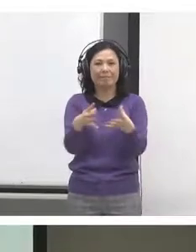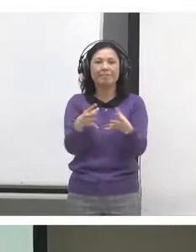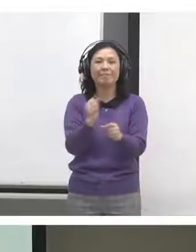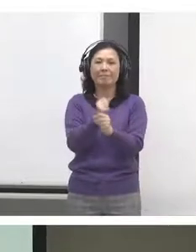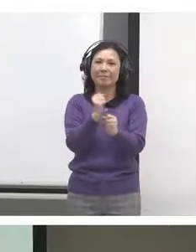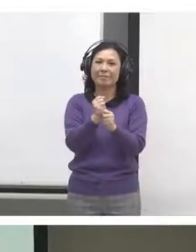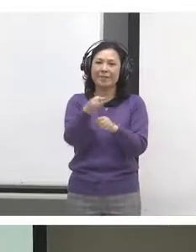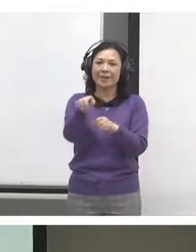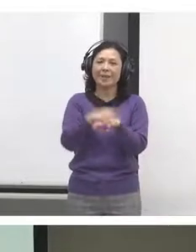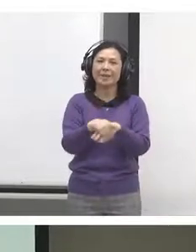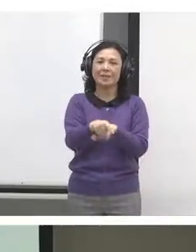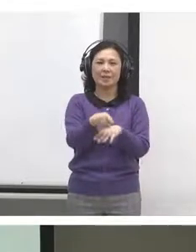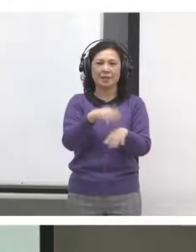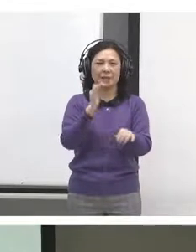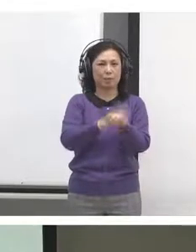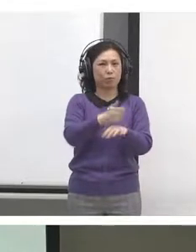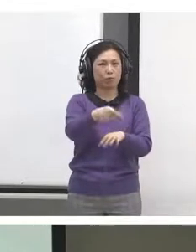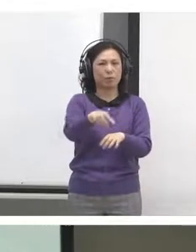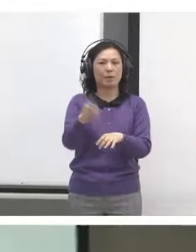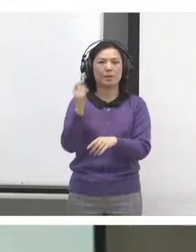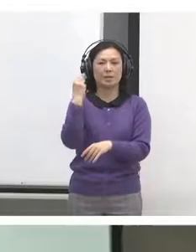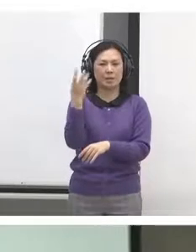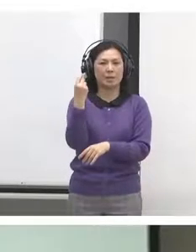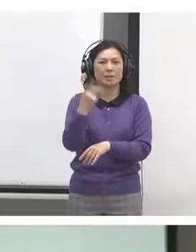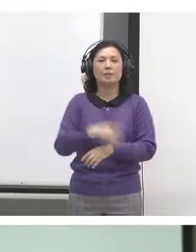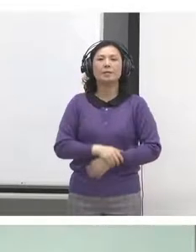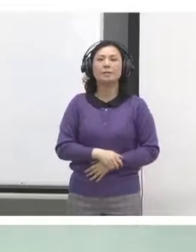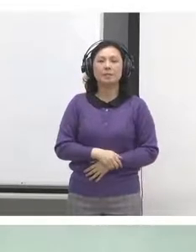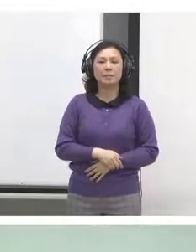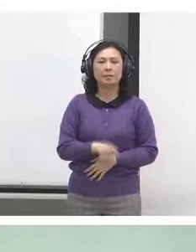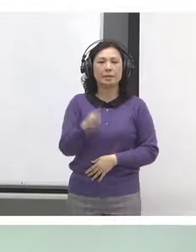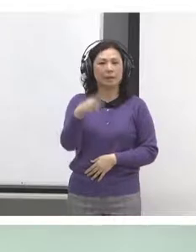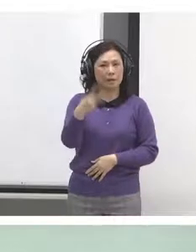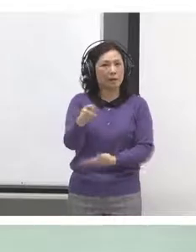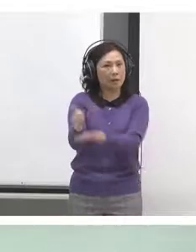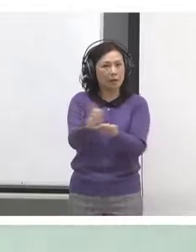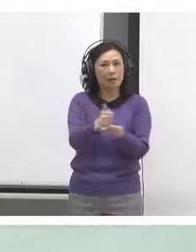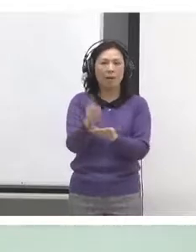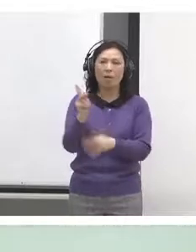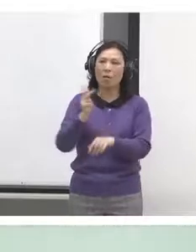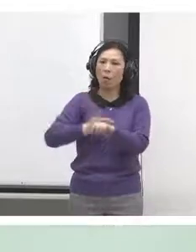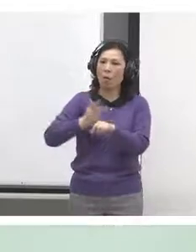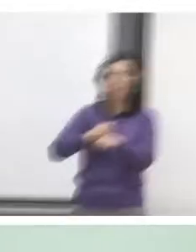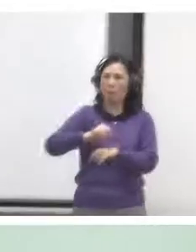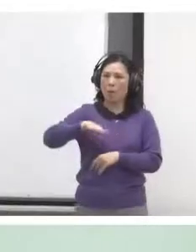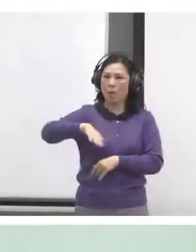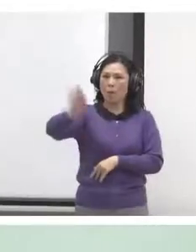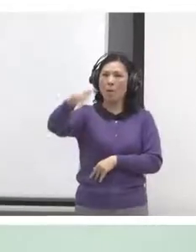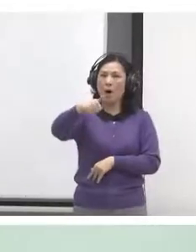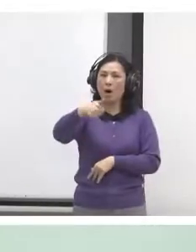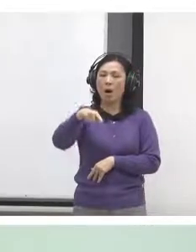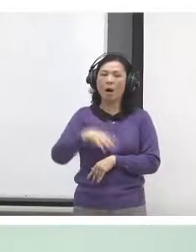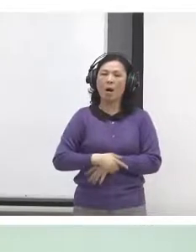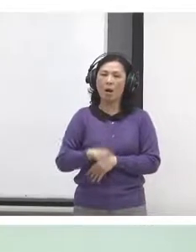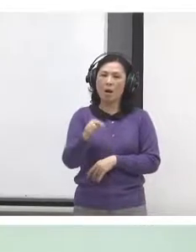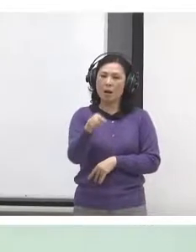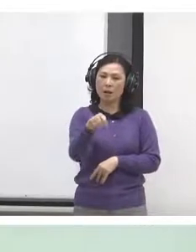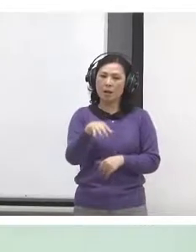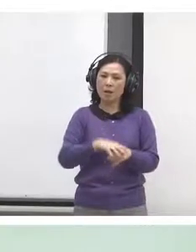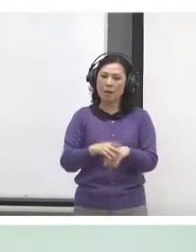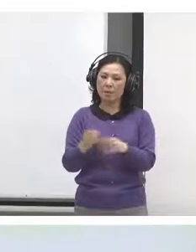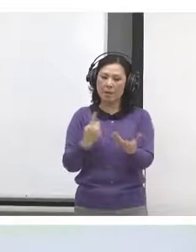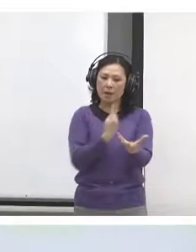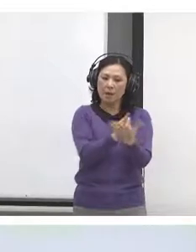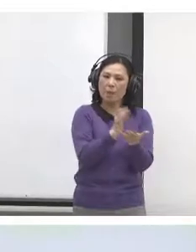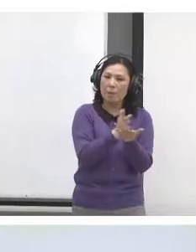who could act as champions for civic tech in Toronto, lending their influence and voice to the community. Jennifer Hollett, for example, is a prominent media personality and